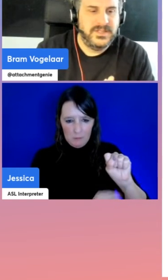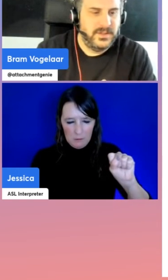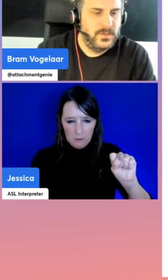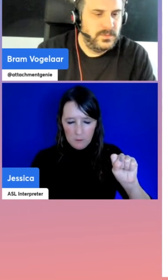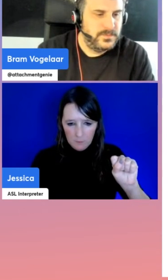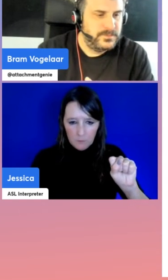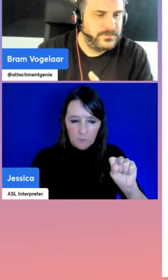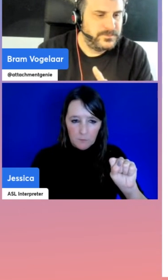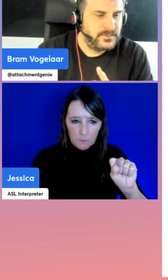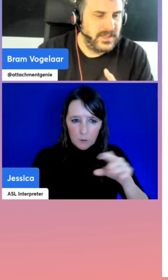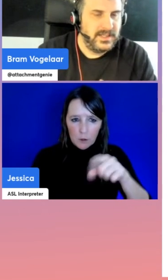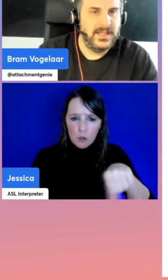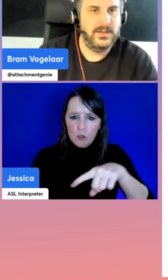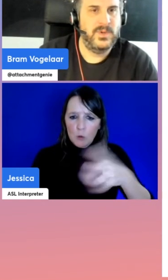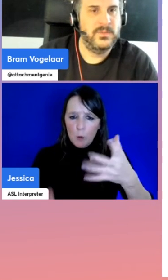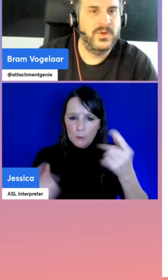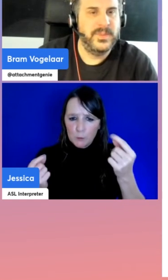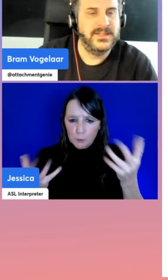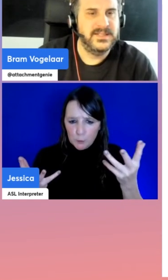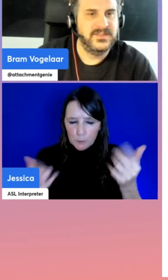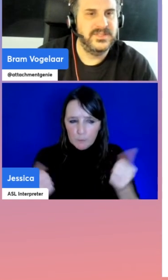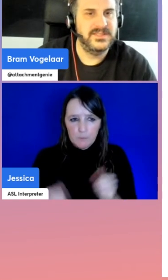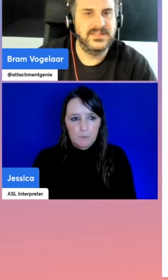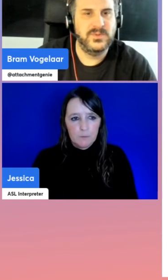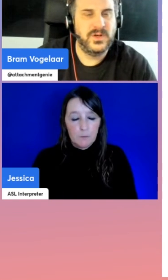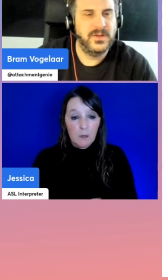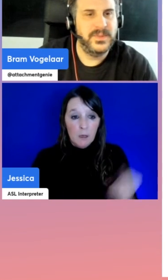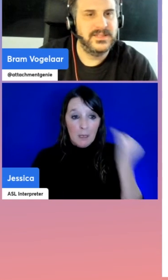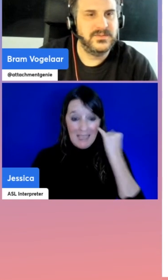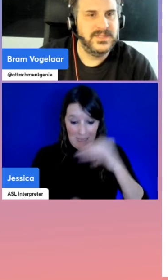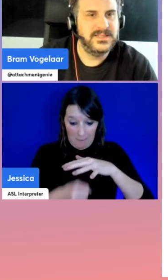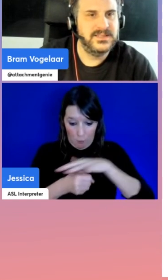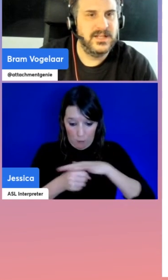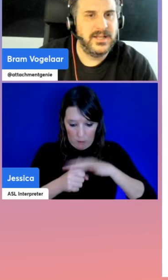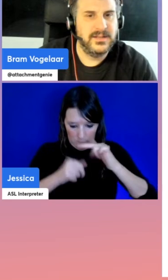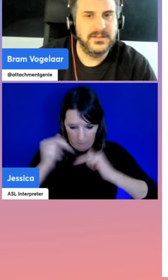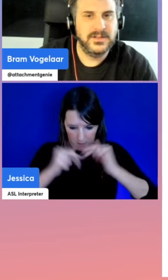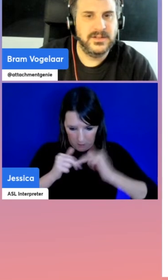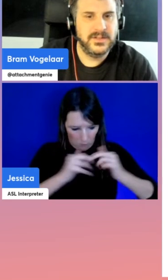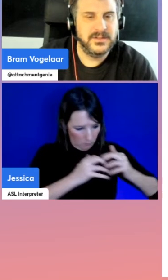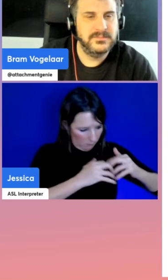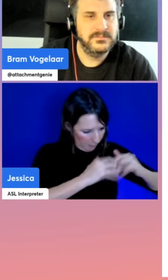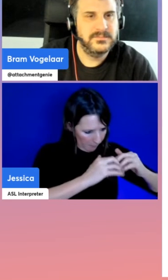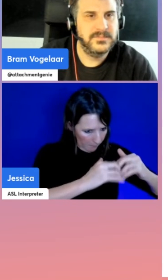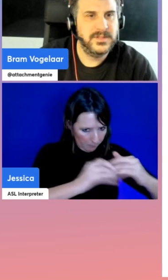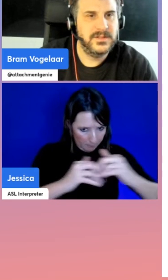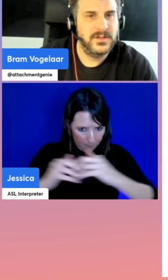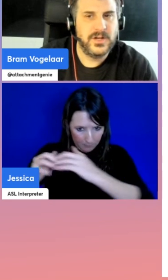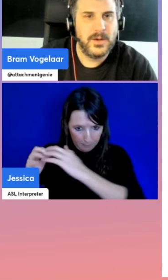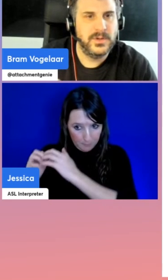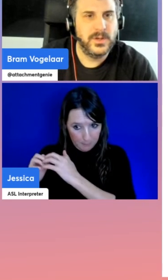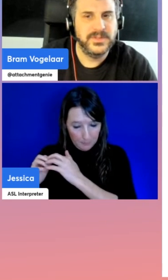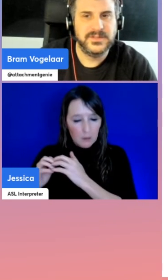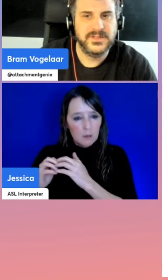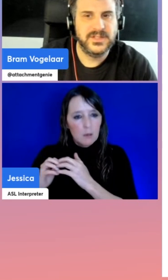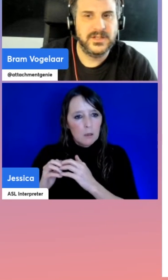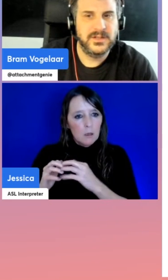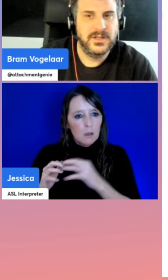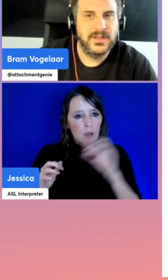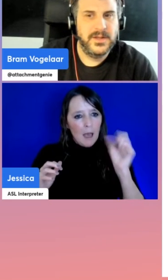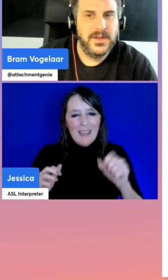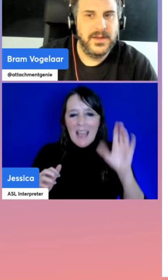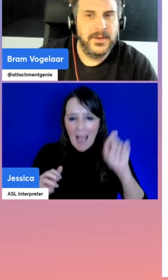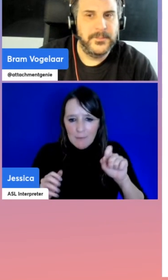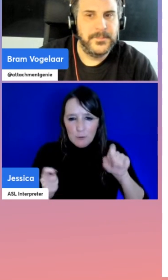what you want to do when we're building these regions, we're going to build these regions like they're carbon copies of each